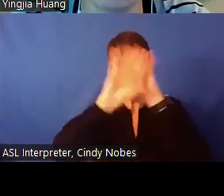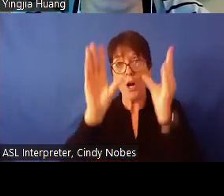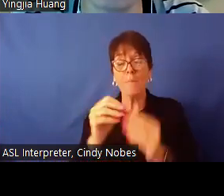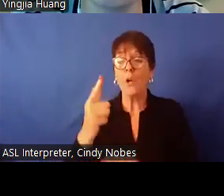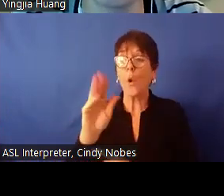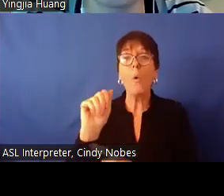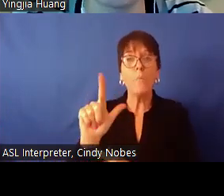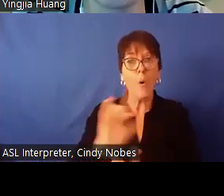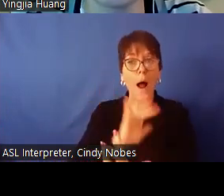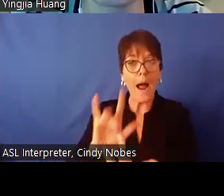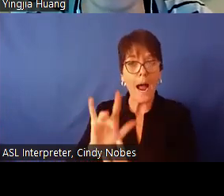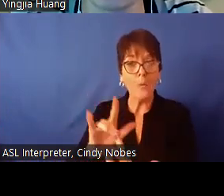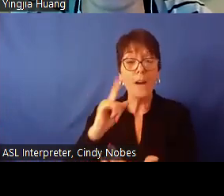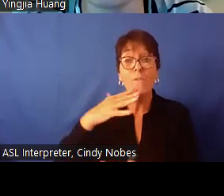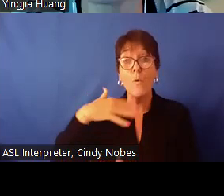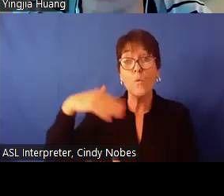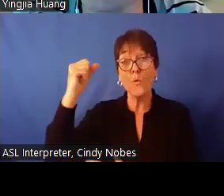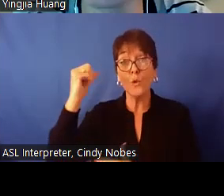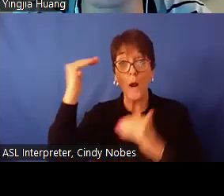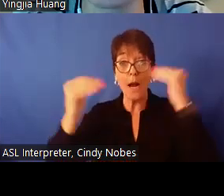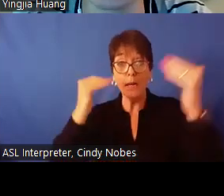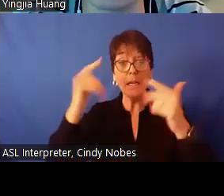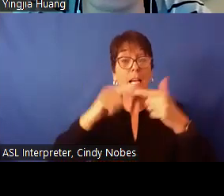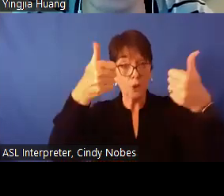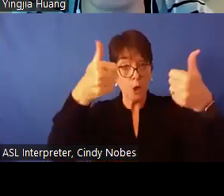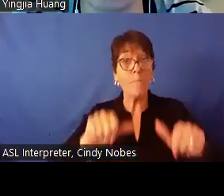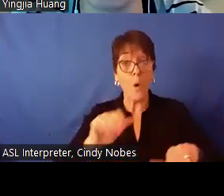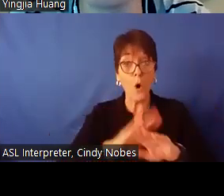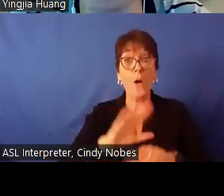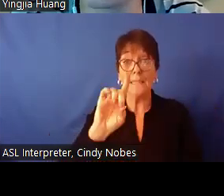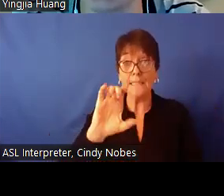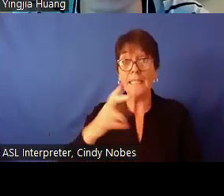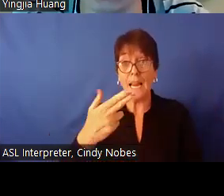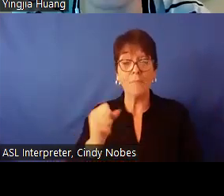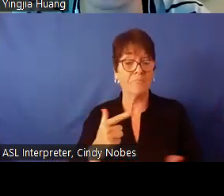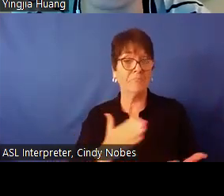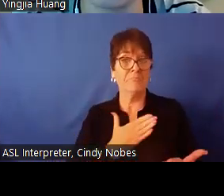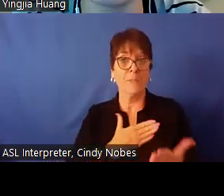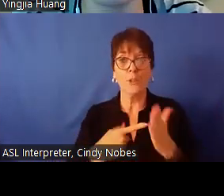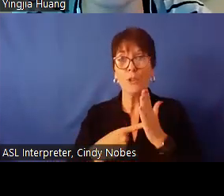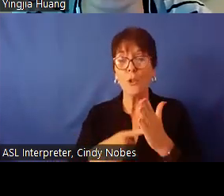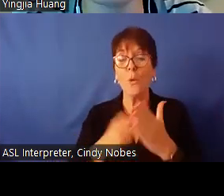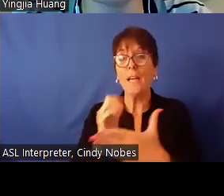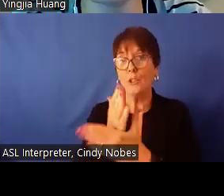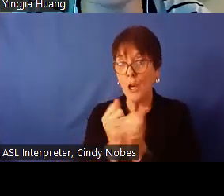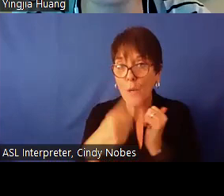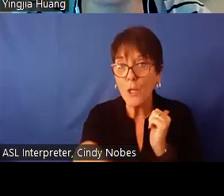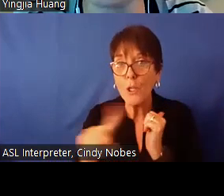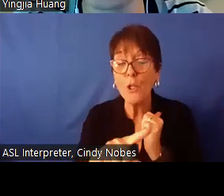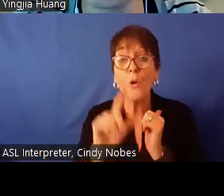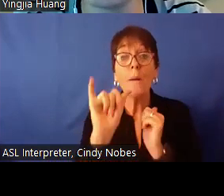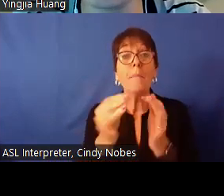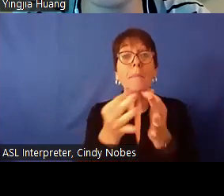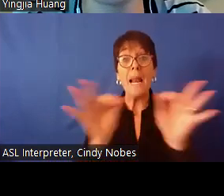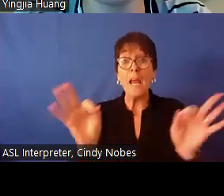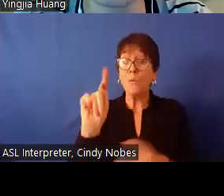messaging for our older adult expansion. It's also posted on our DHCS website, so I'm happy to share these resources. And this language